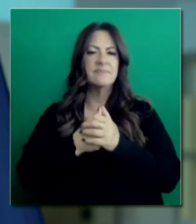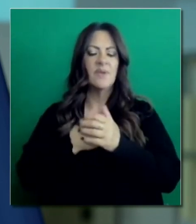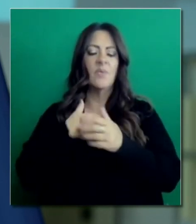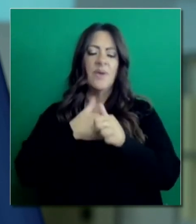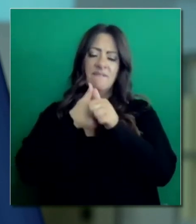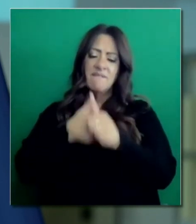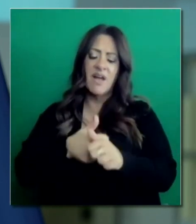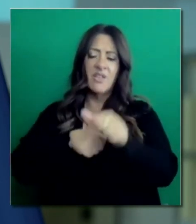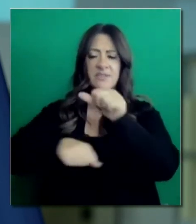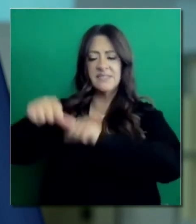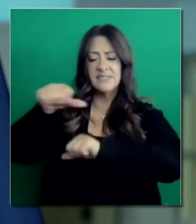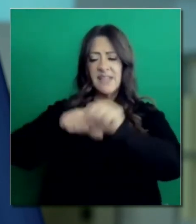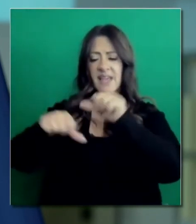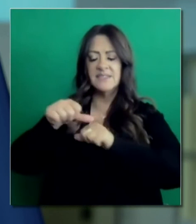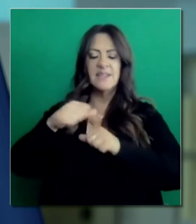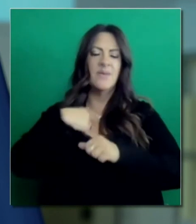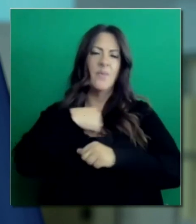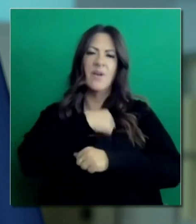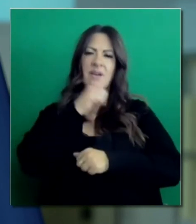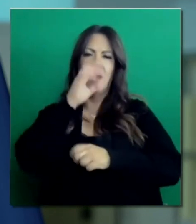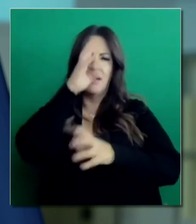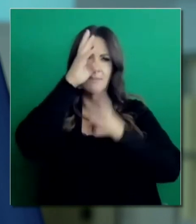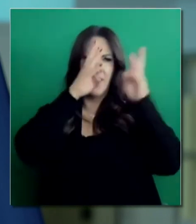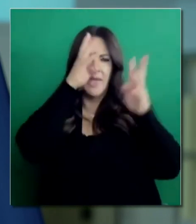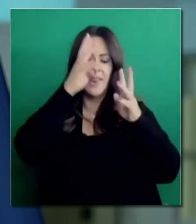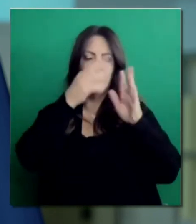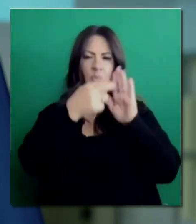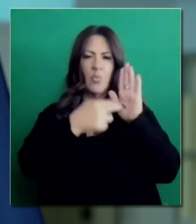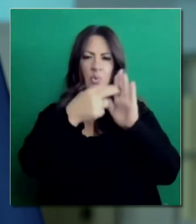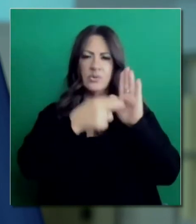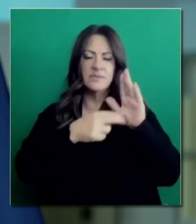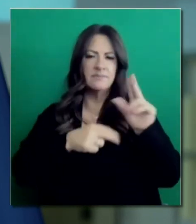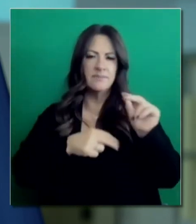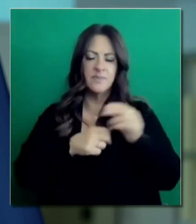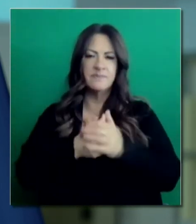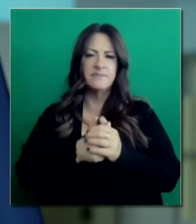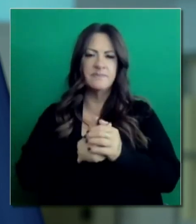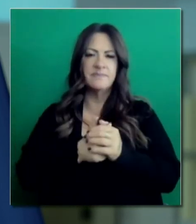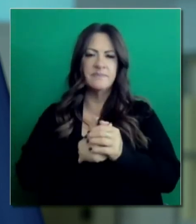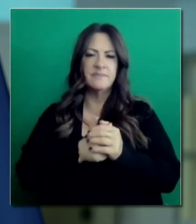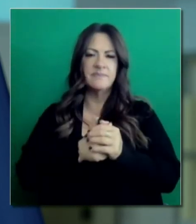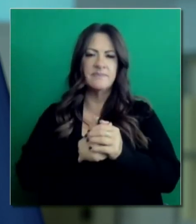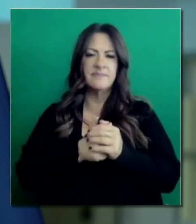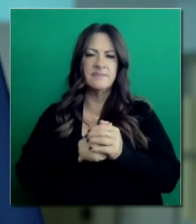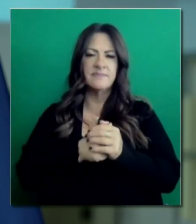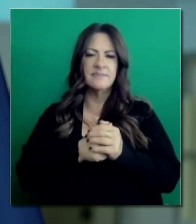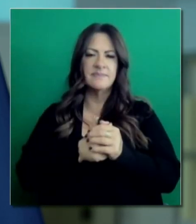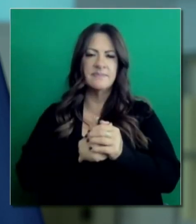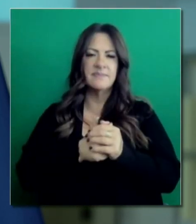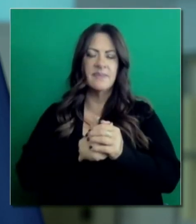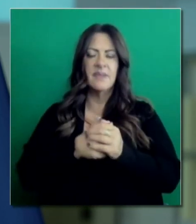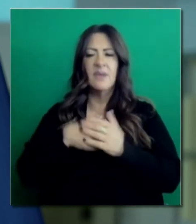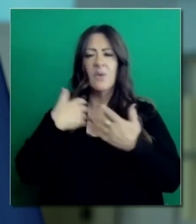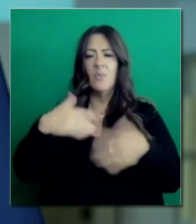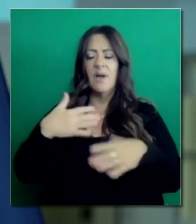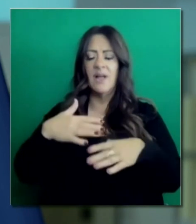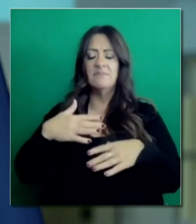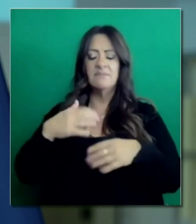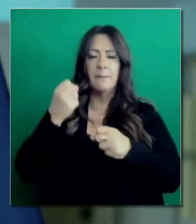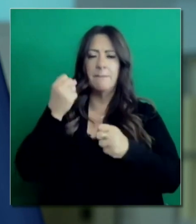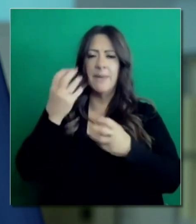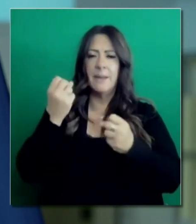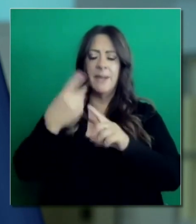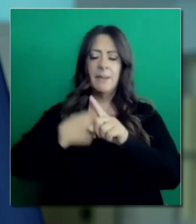arbitrary, and I want to acknowledge their hard work over the last, many months, but